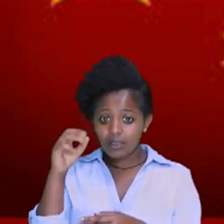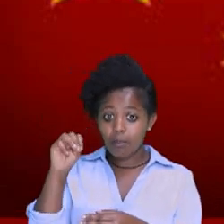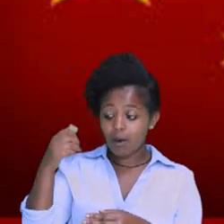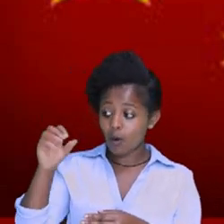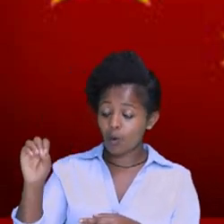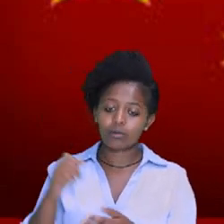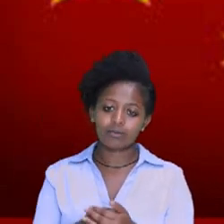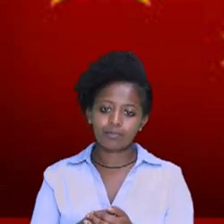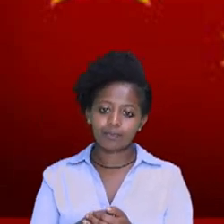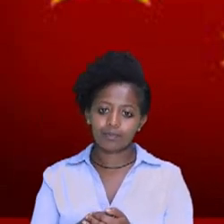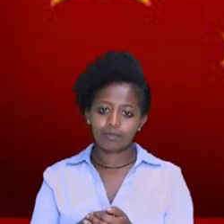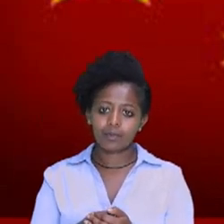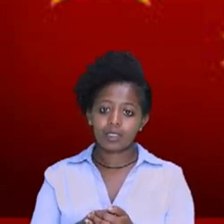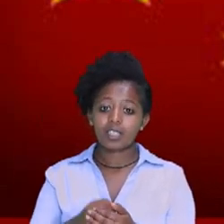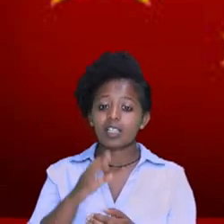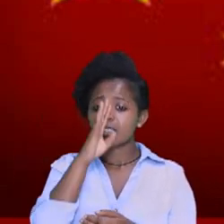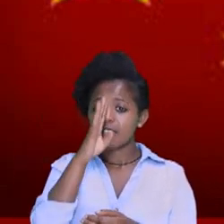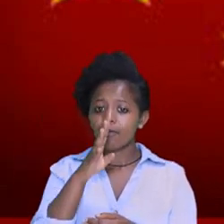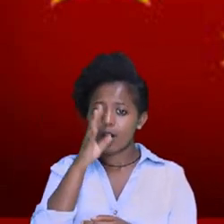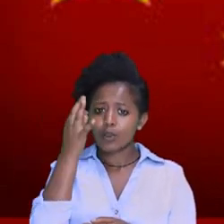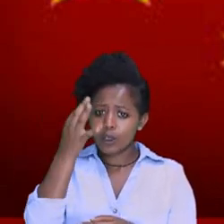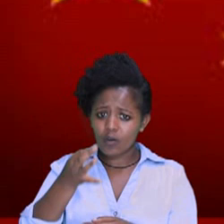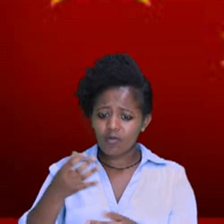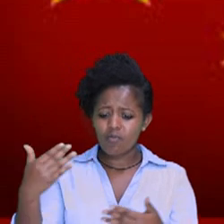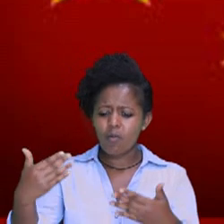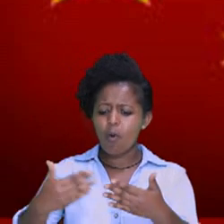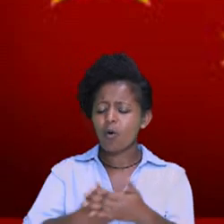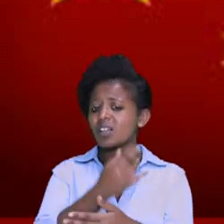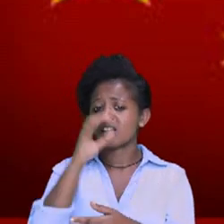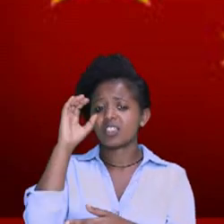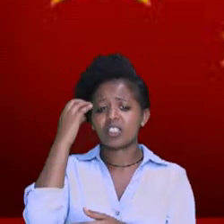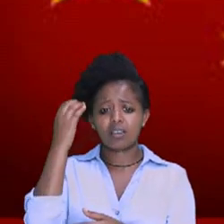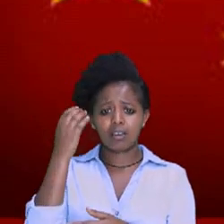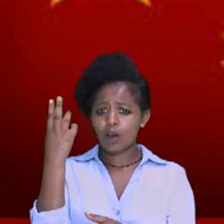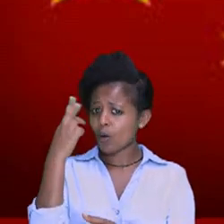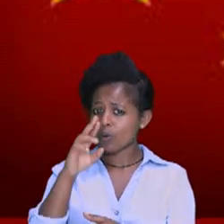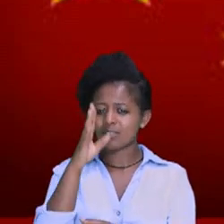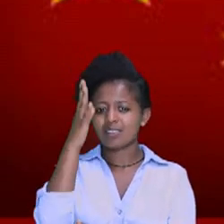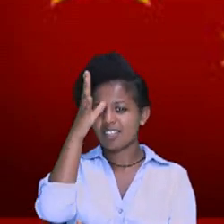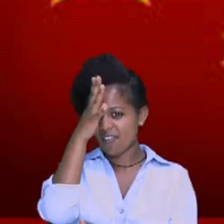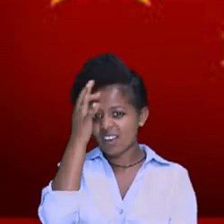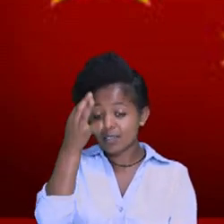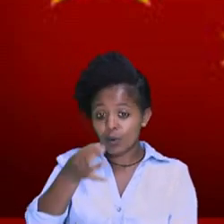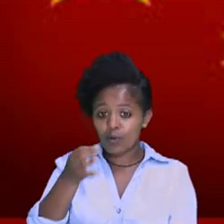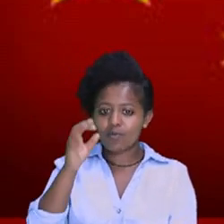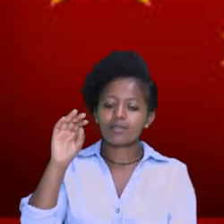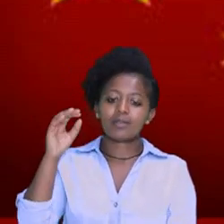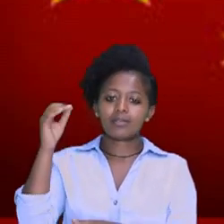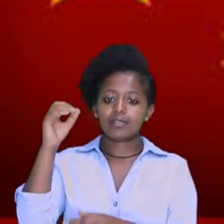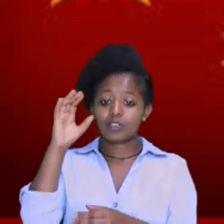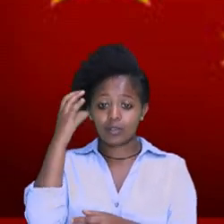Mao, the founder of modern China, or the father of modern China, was Mao.